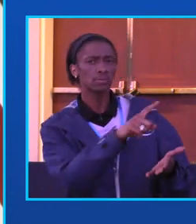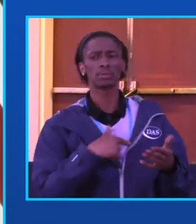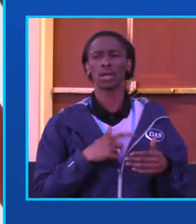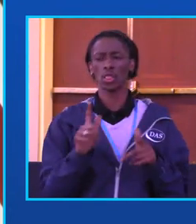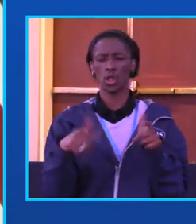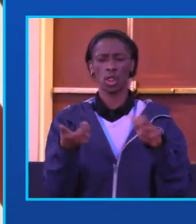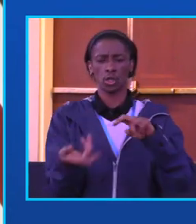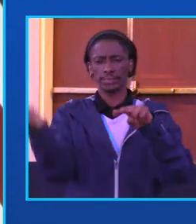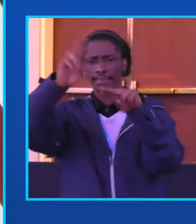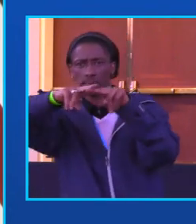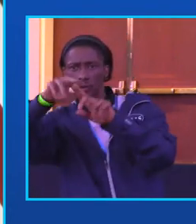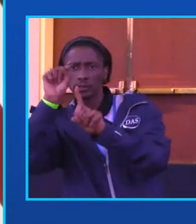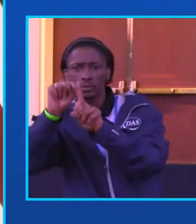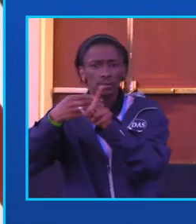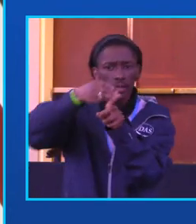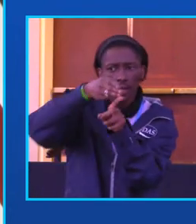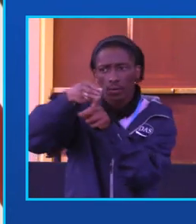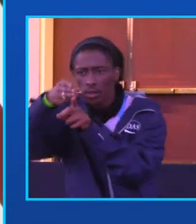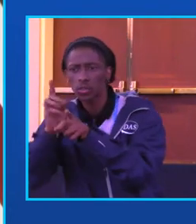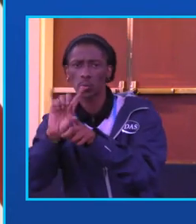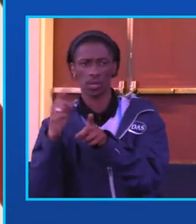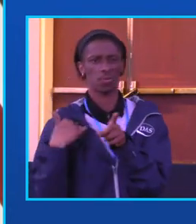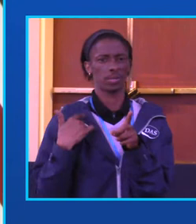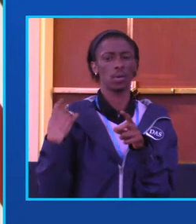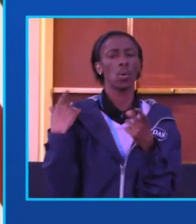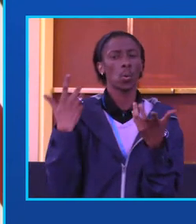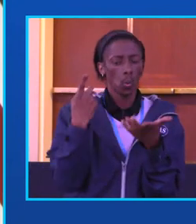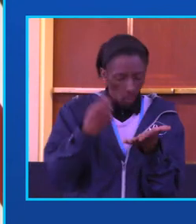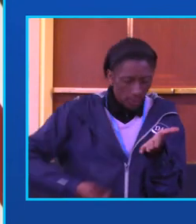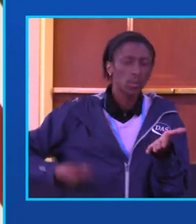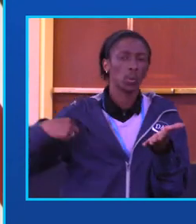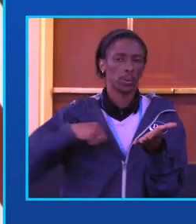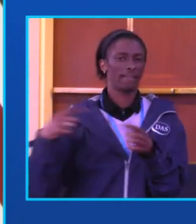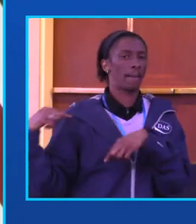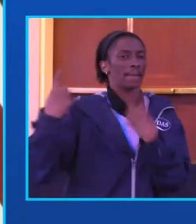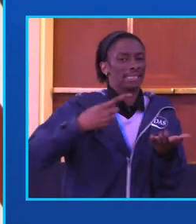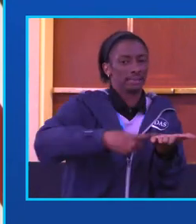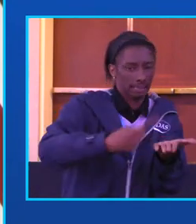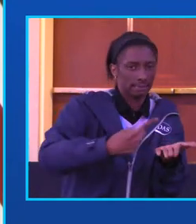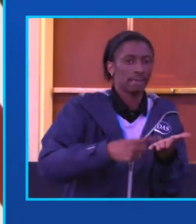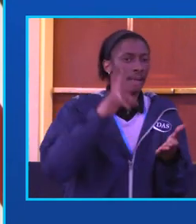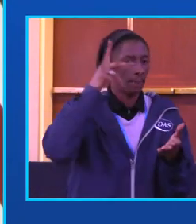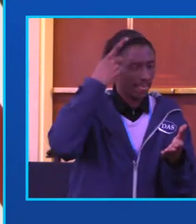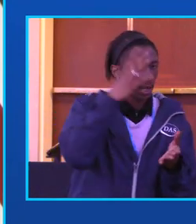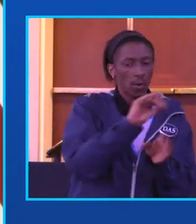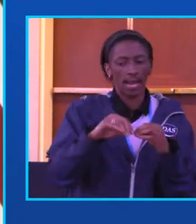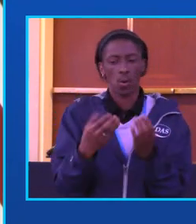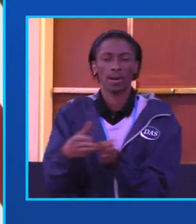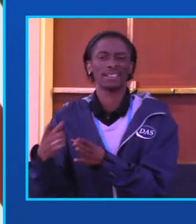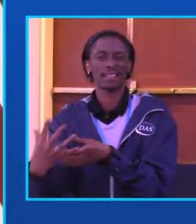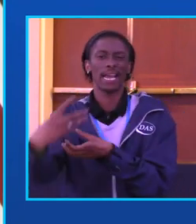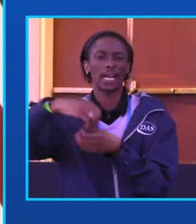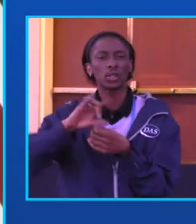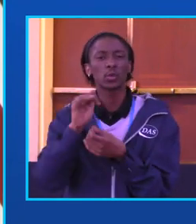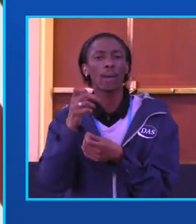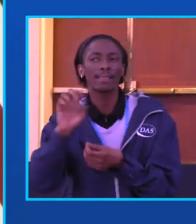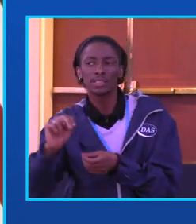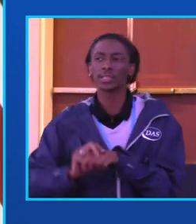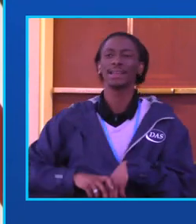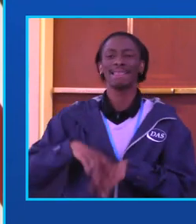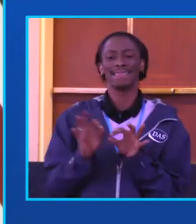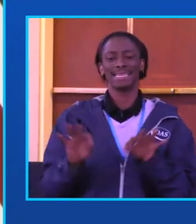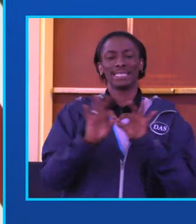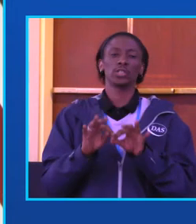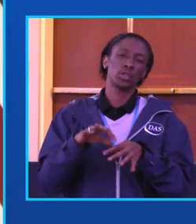largest increases are in areas that we've been discussing, political and organizing, which includes coalitions, the essential voter protection